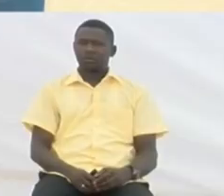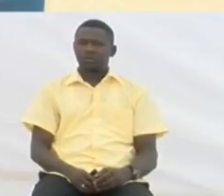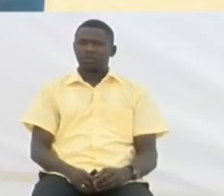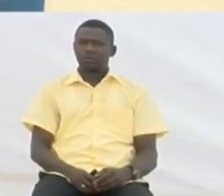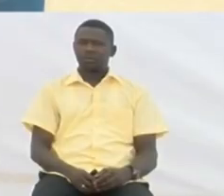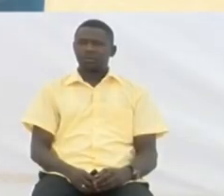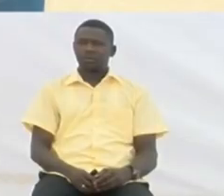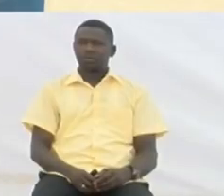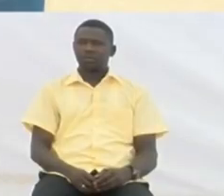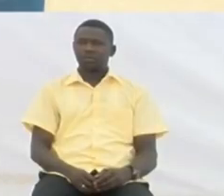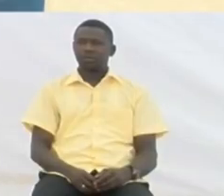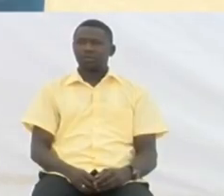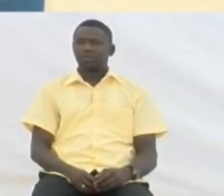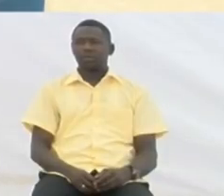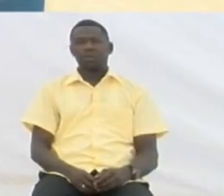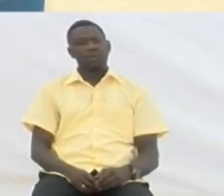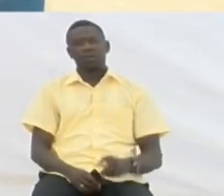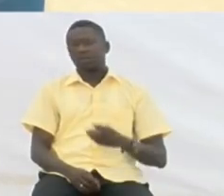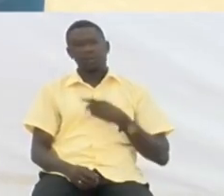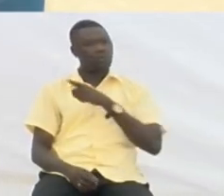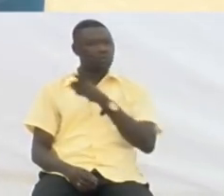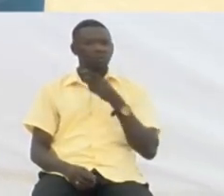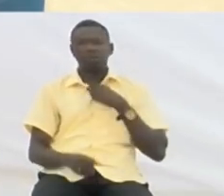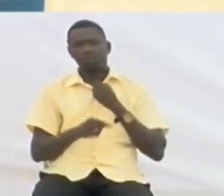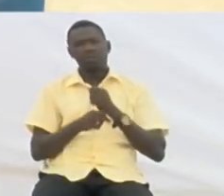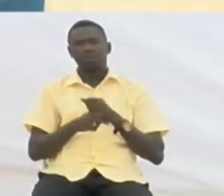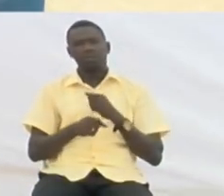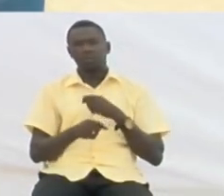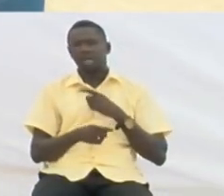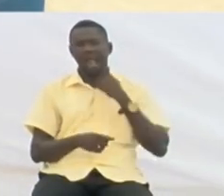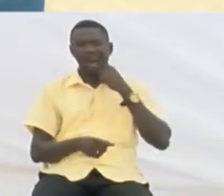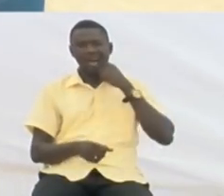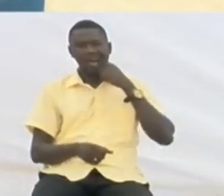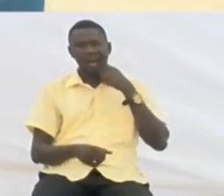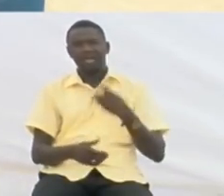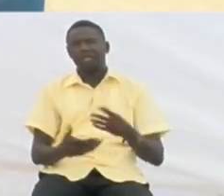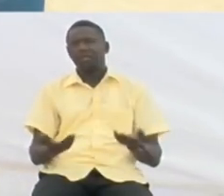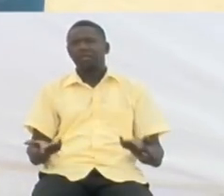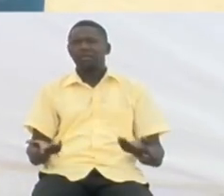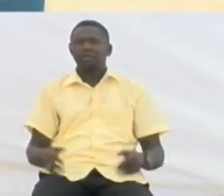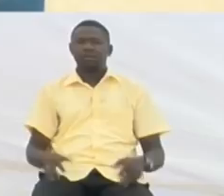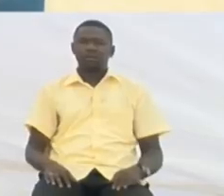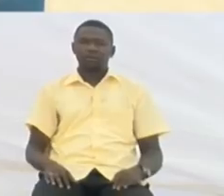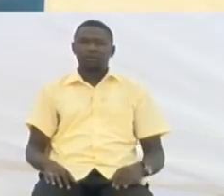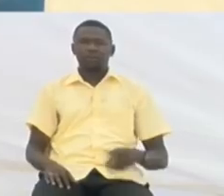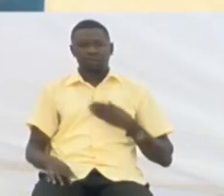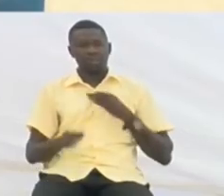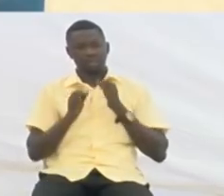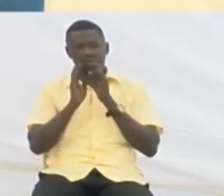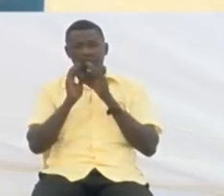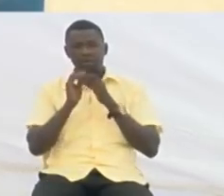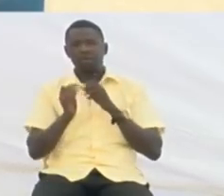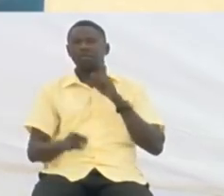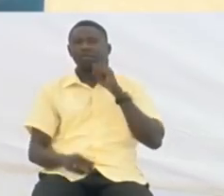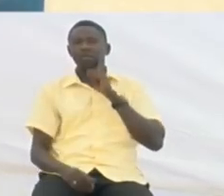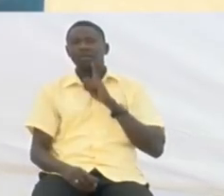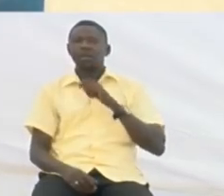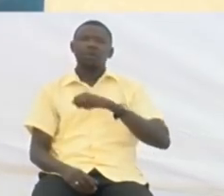I said, you are making me to regret. I said to Baba and the